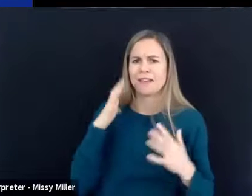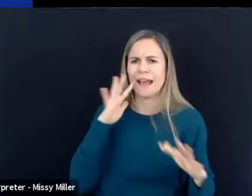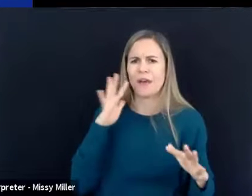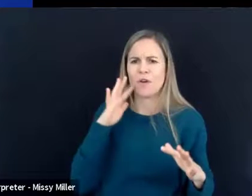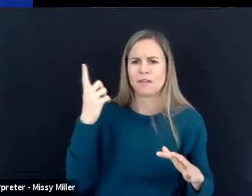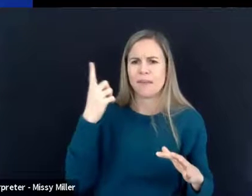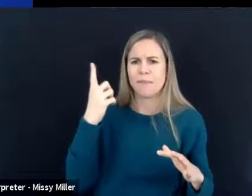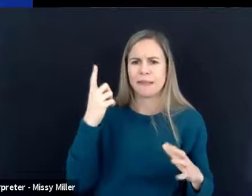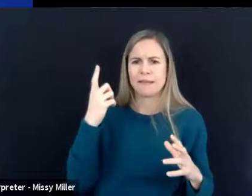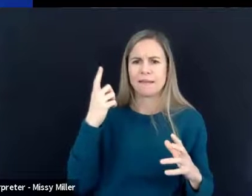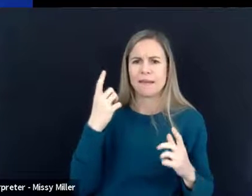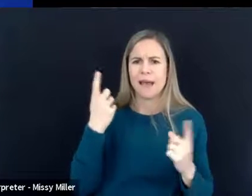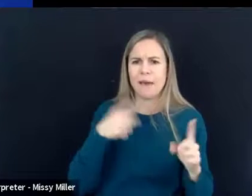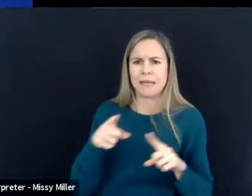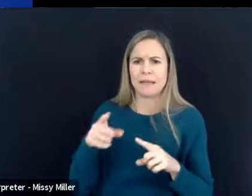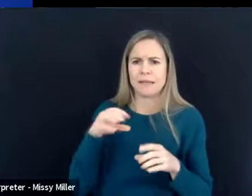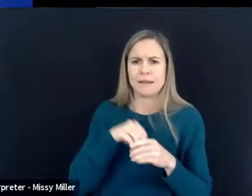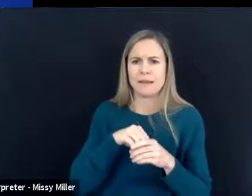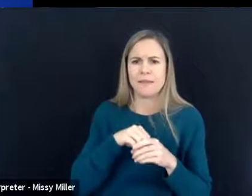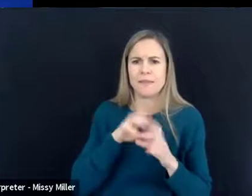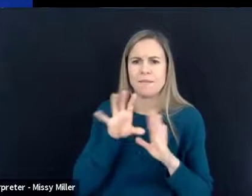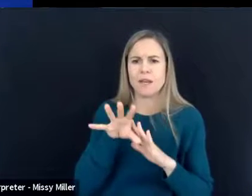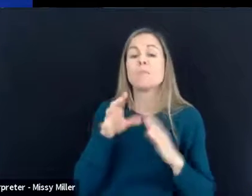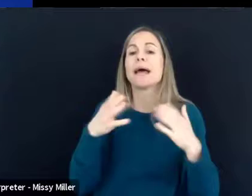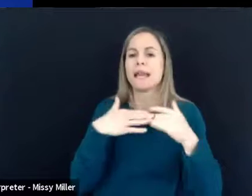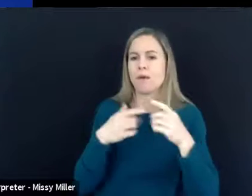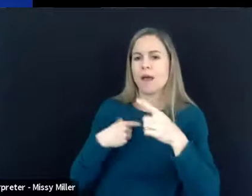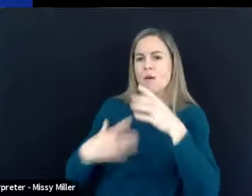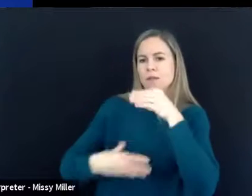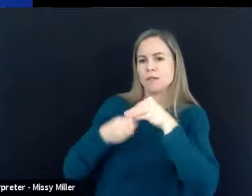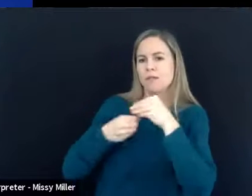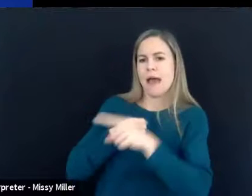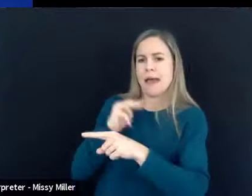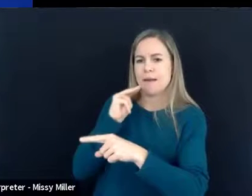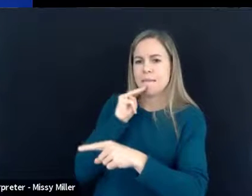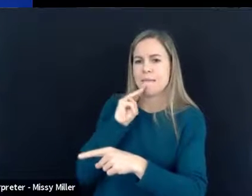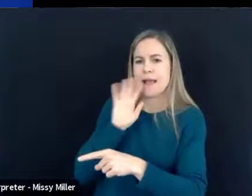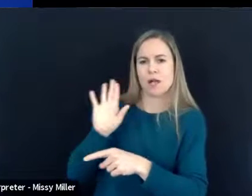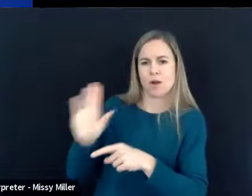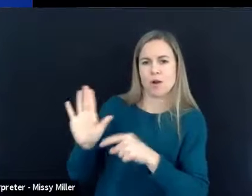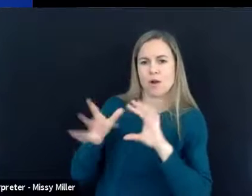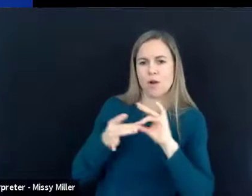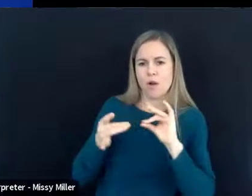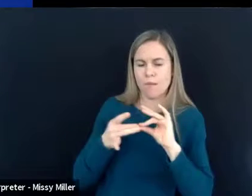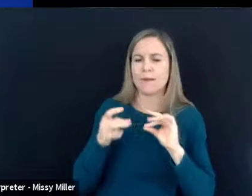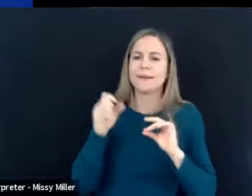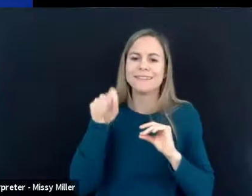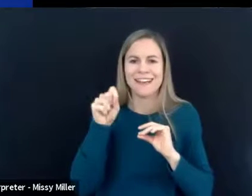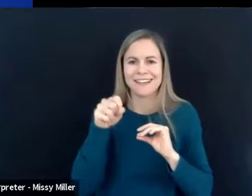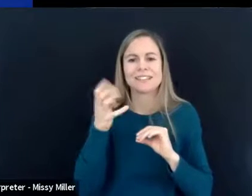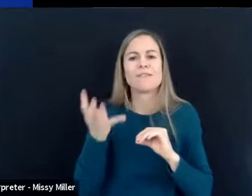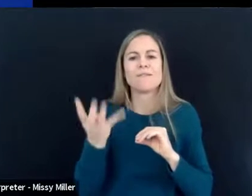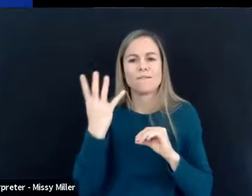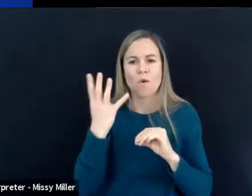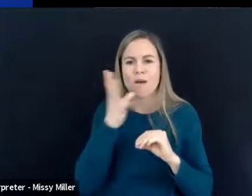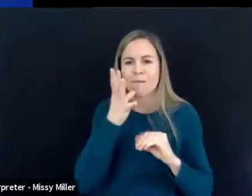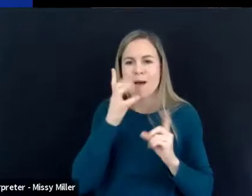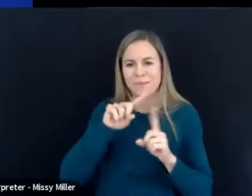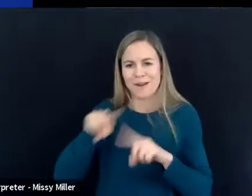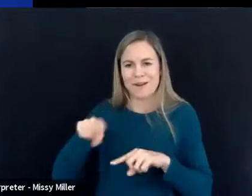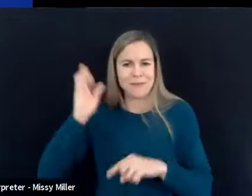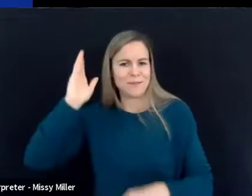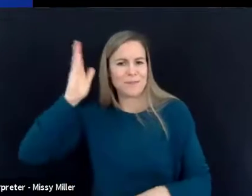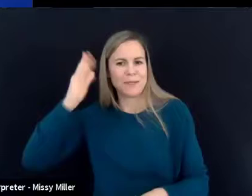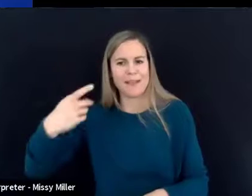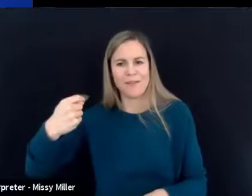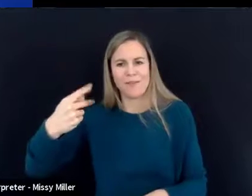why. I just want to echo what Megan said. The 4 moms, they've really put a lot of thought into their